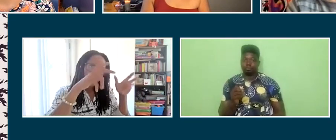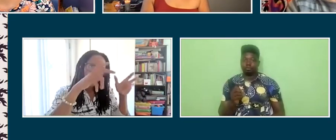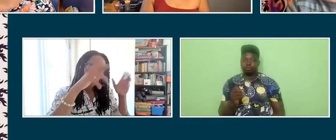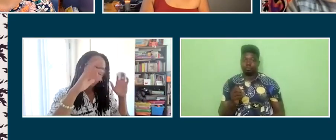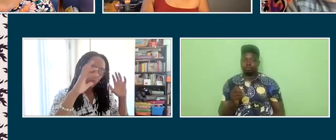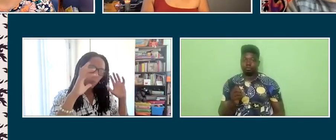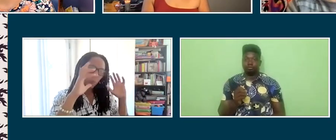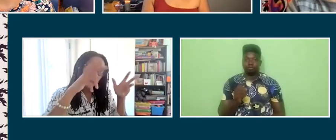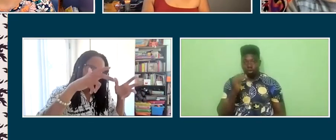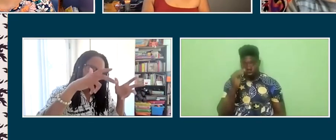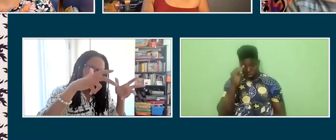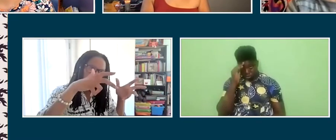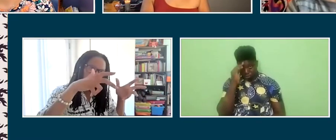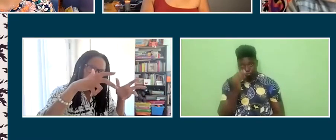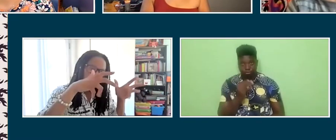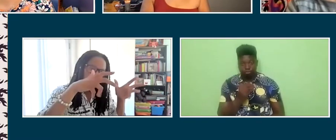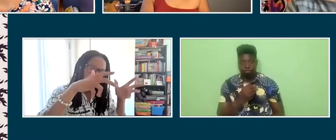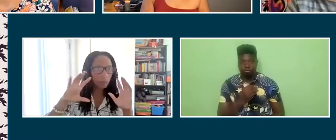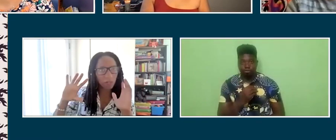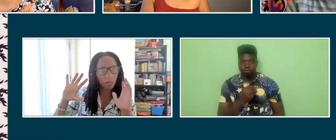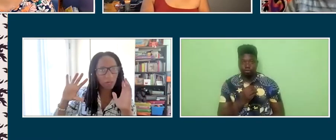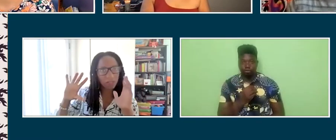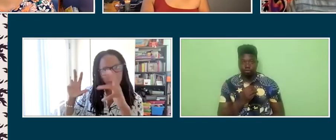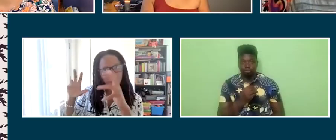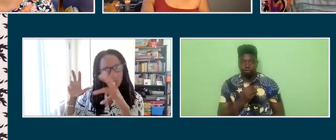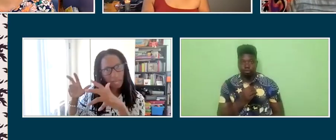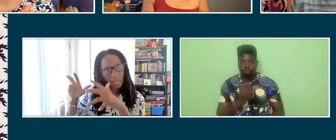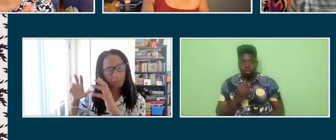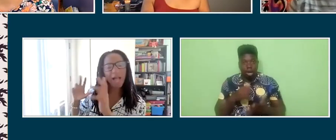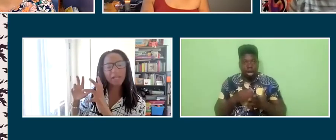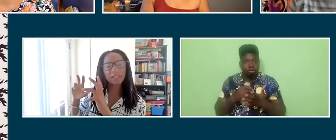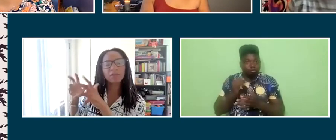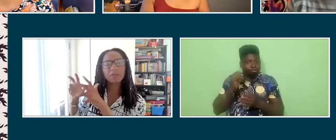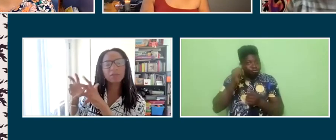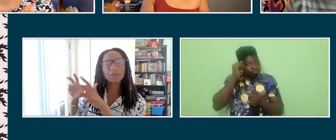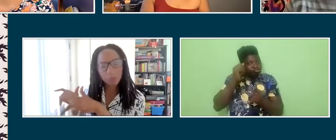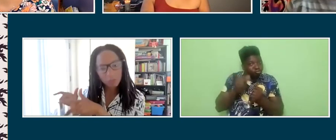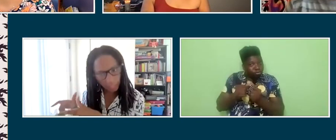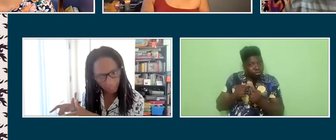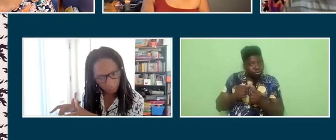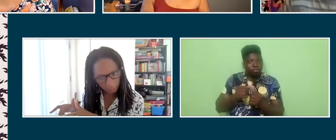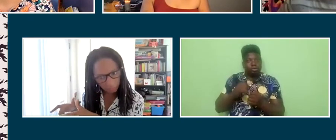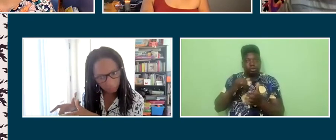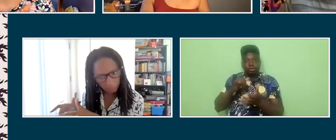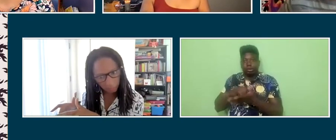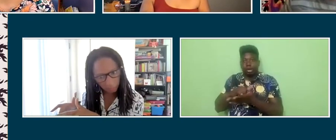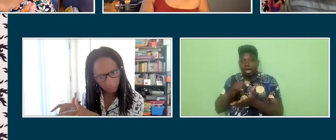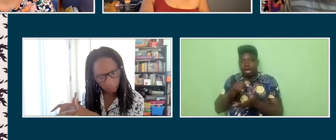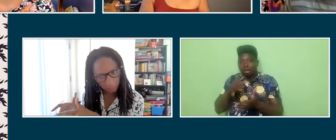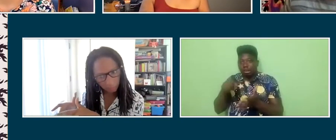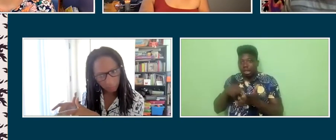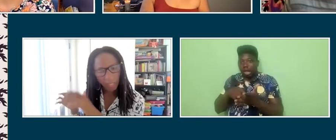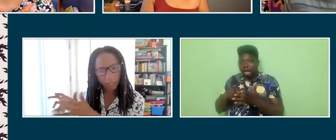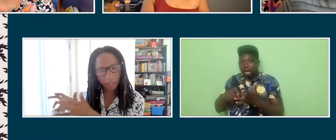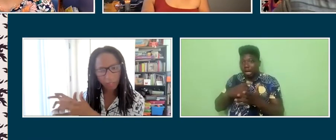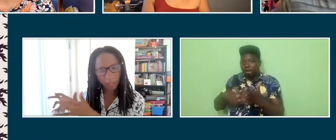and there. It's remember that if this is cancel culture, on the other side, you are actively